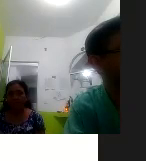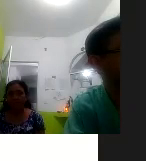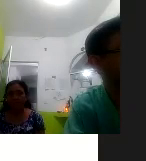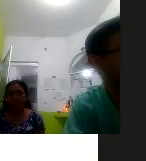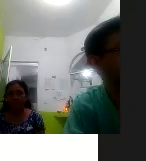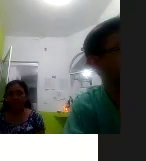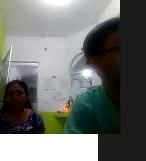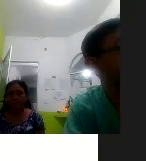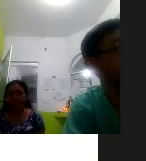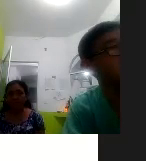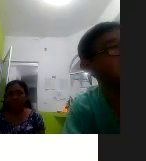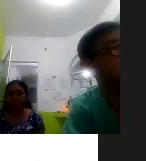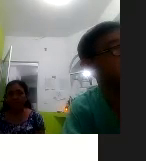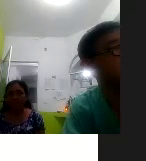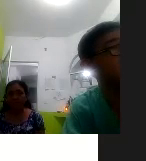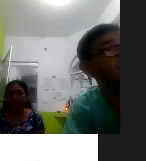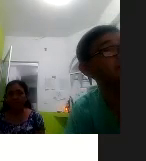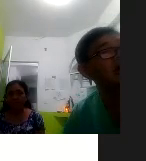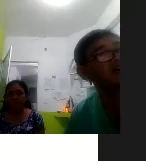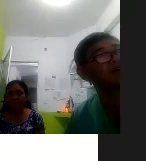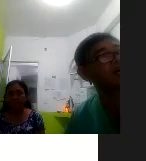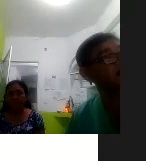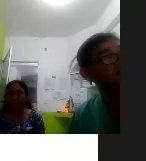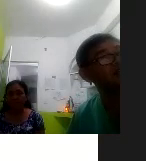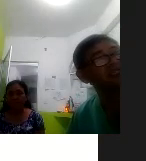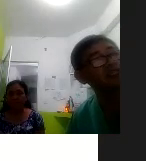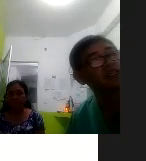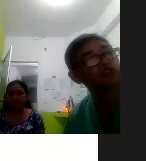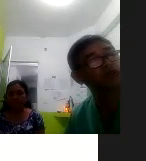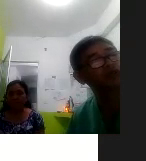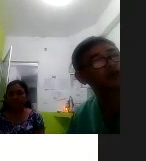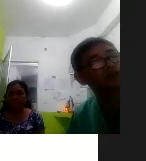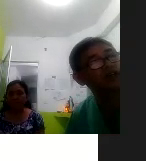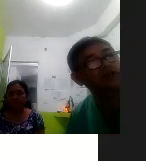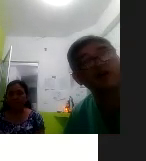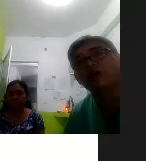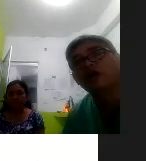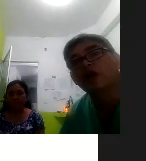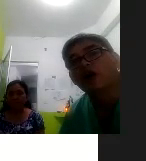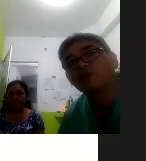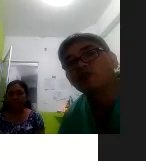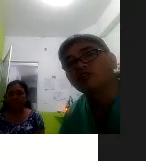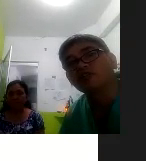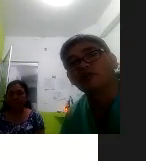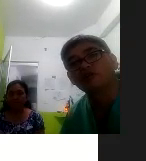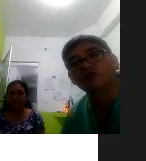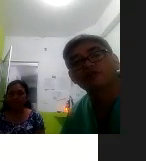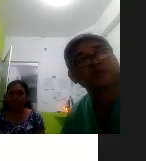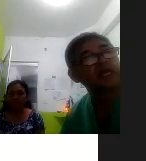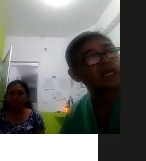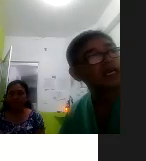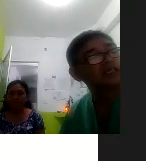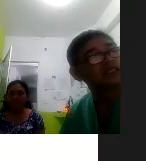In the next slide, we have something that we show to our students